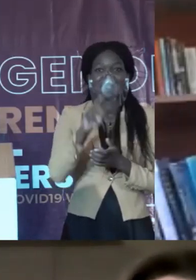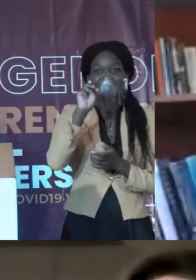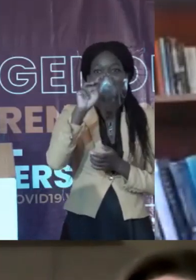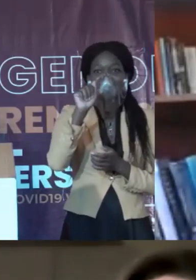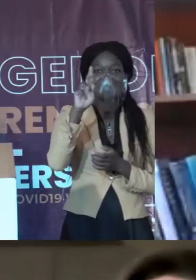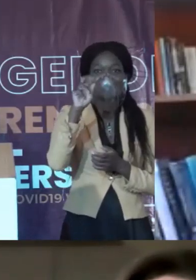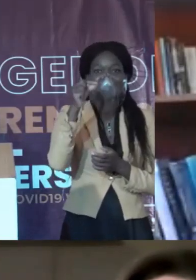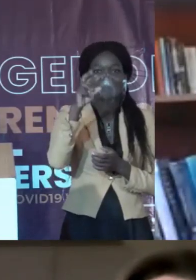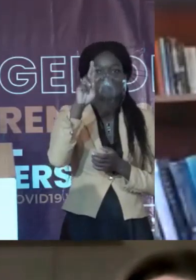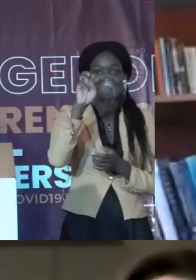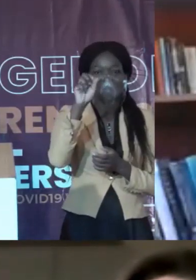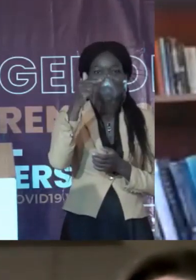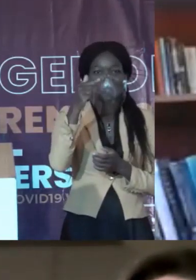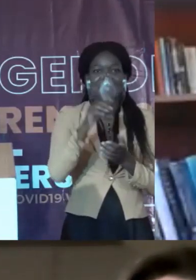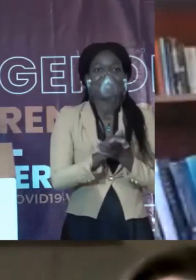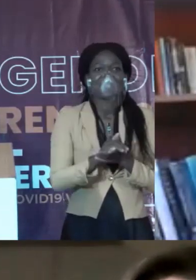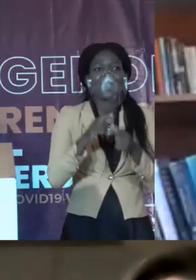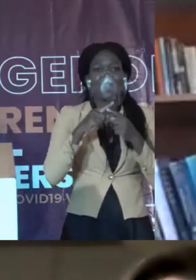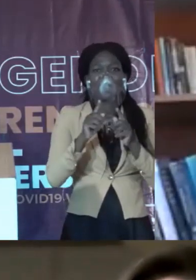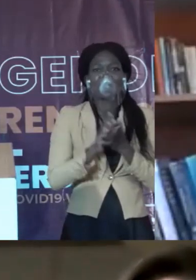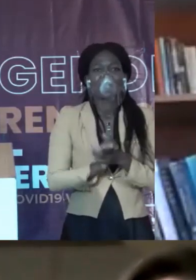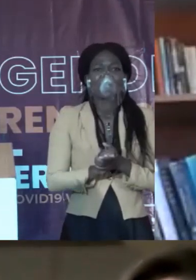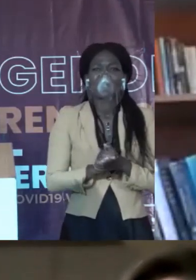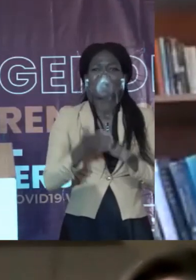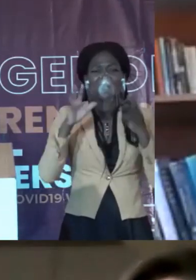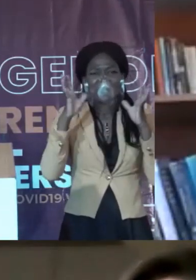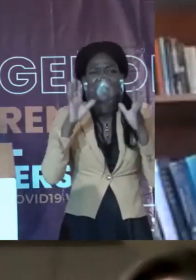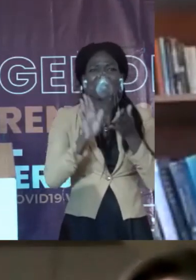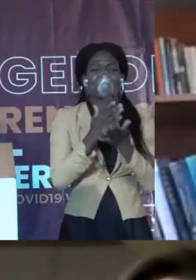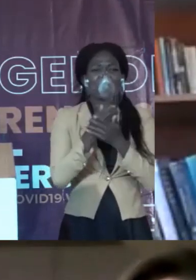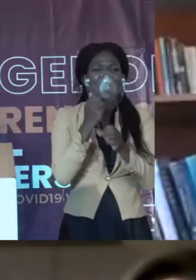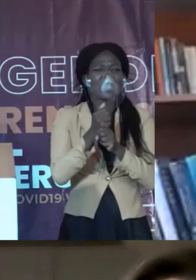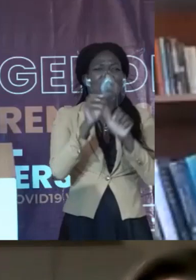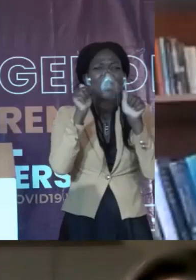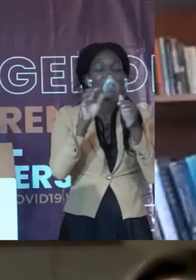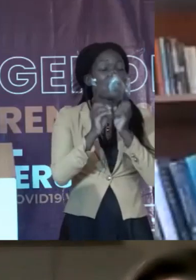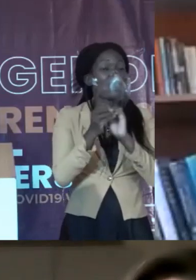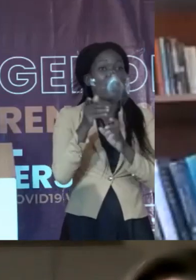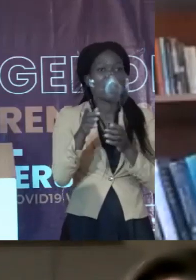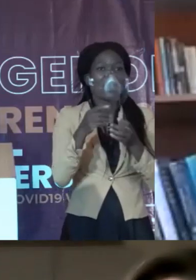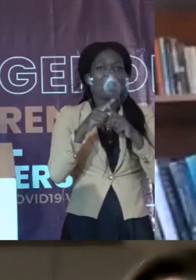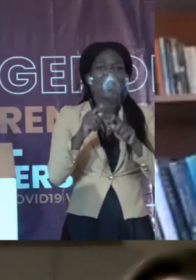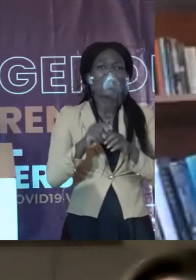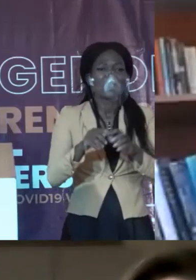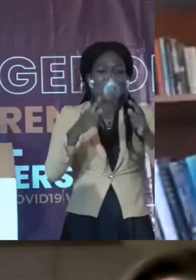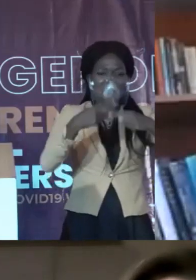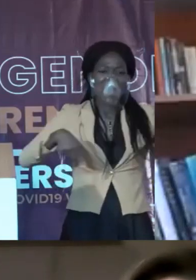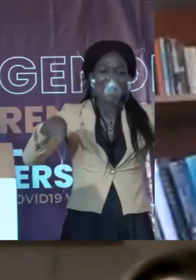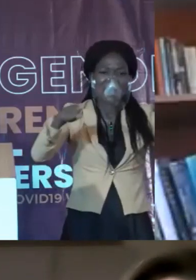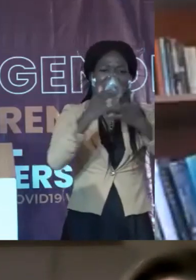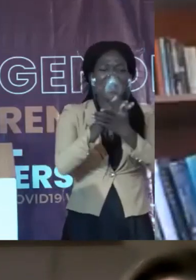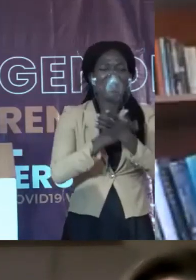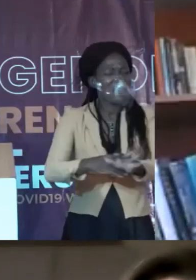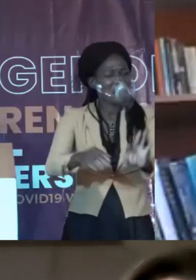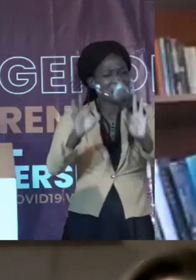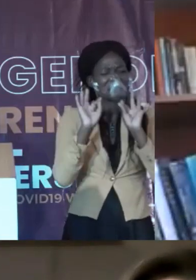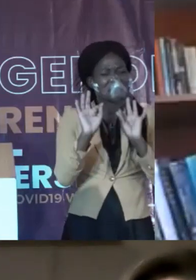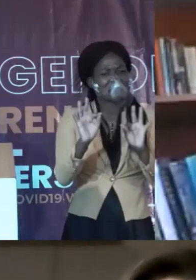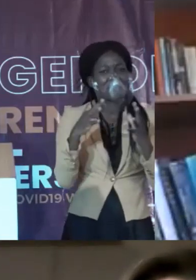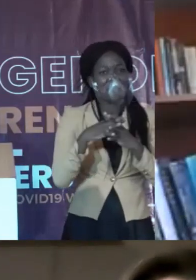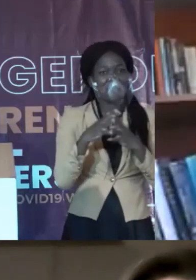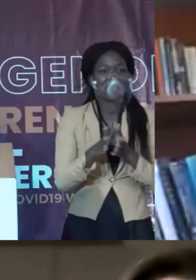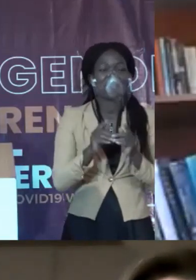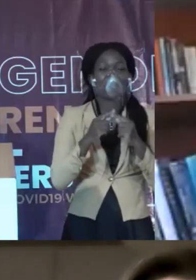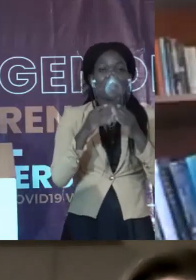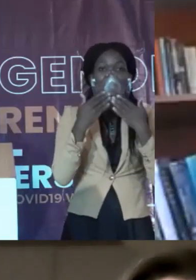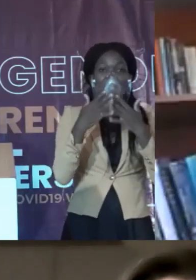and congratulations for all the great work you do at Warwick, and amazing panelists. Thank you so much. And to the co-hosts of